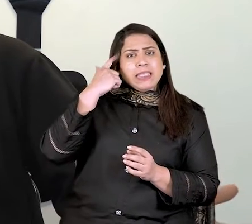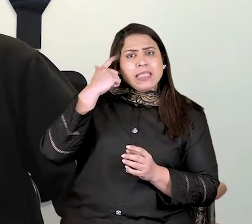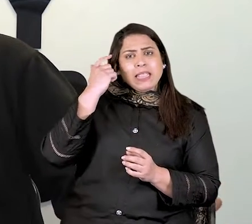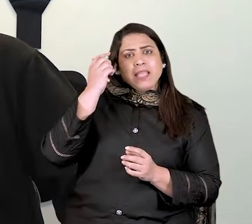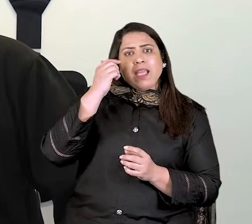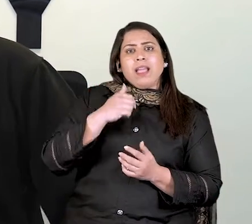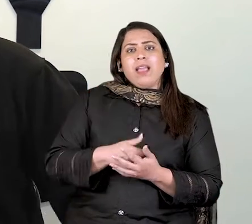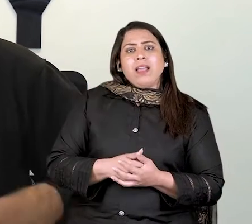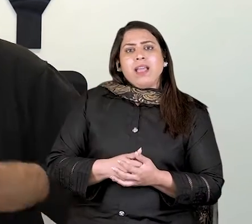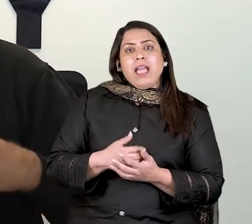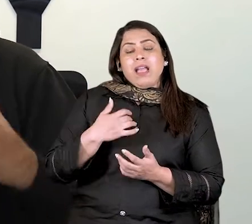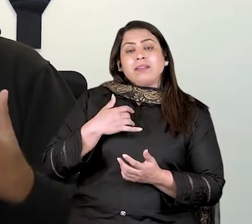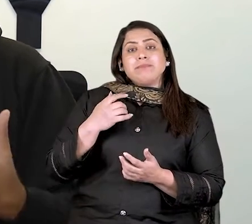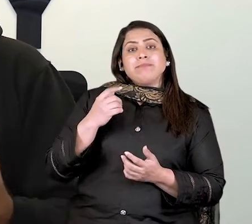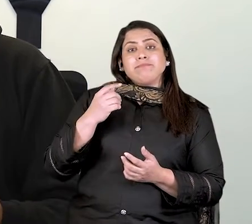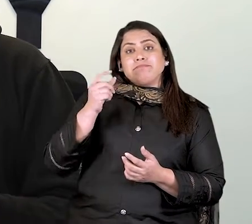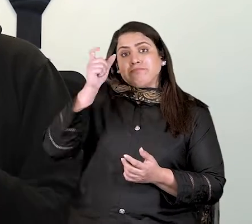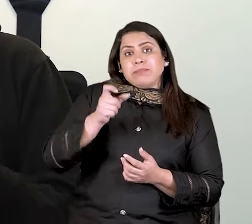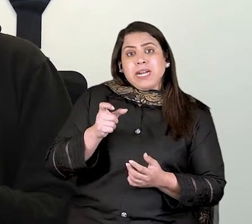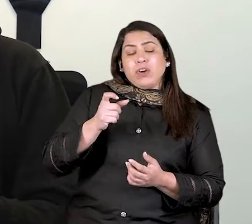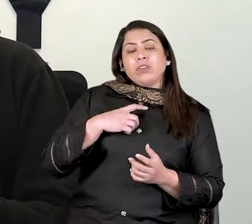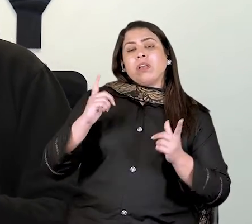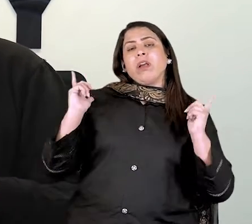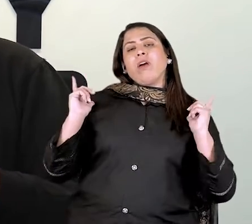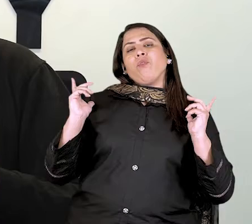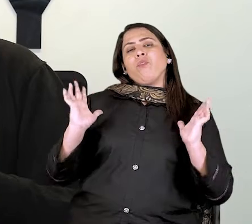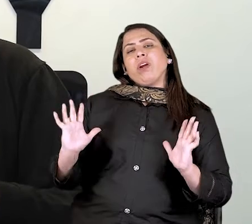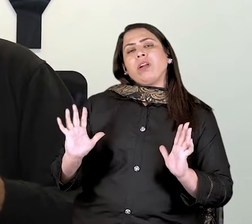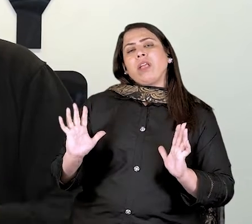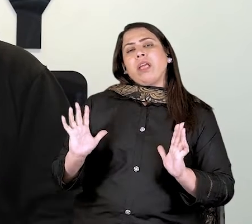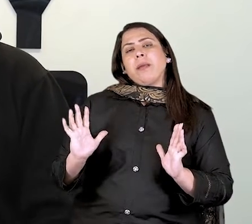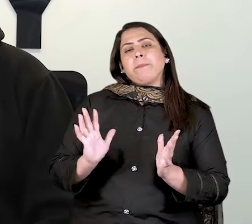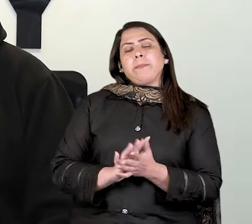spent time in Pakistan. But I think it's my thing was that